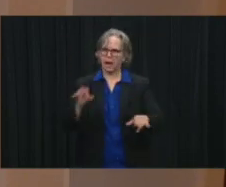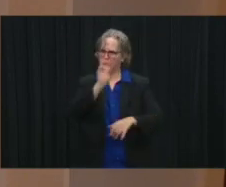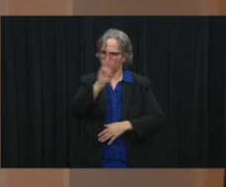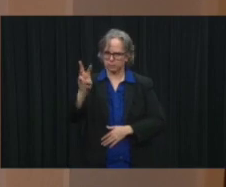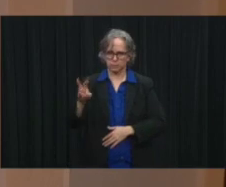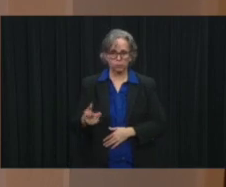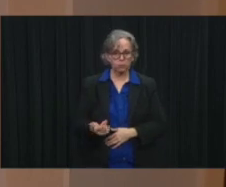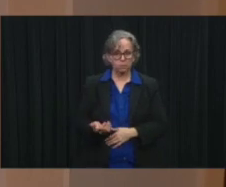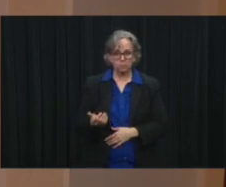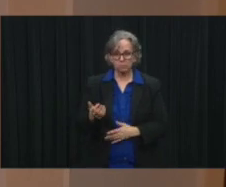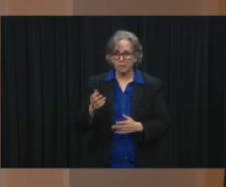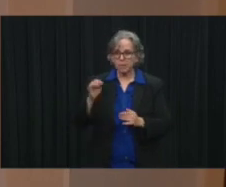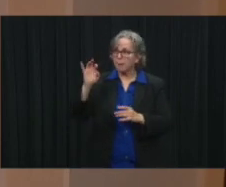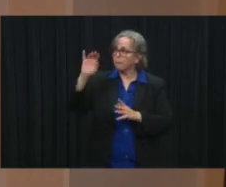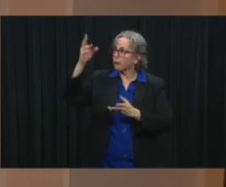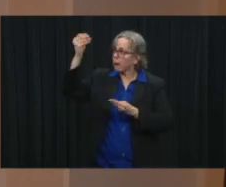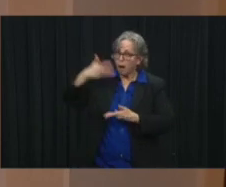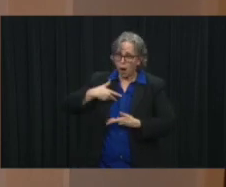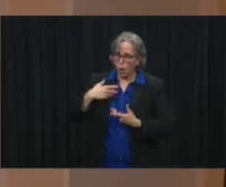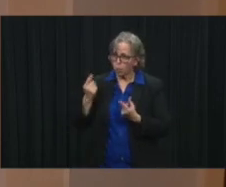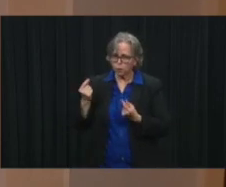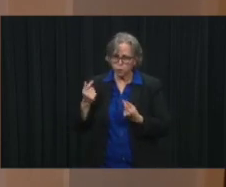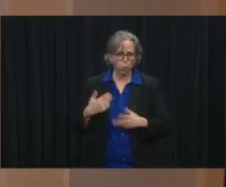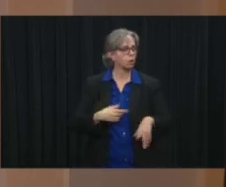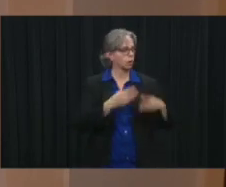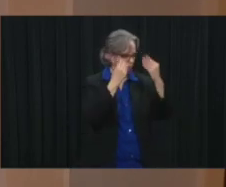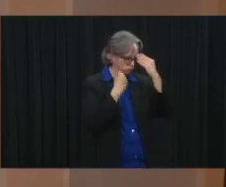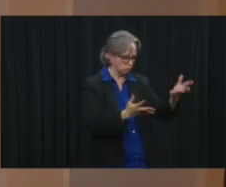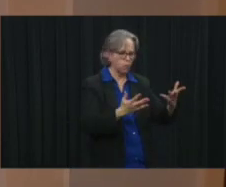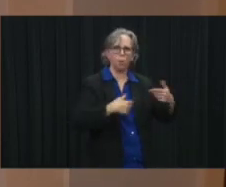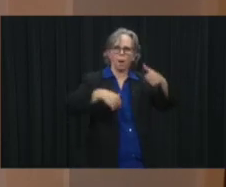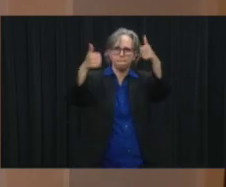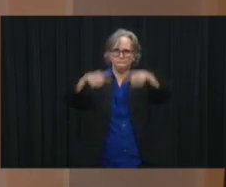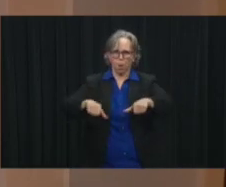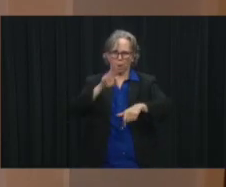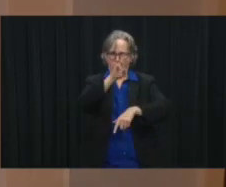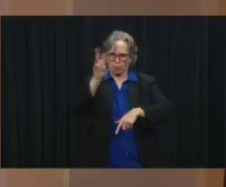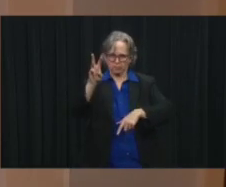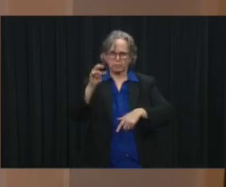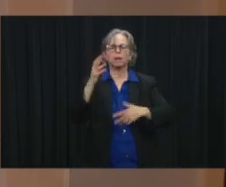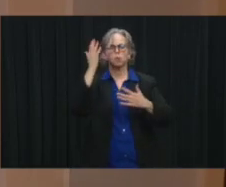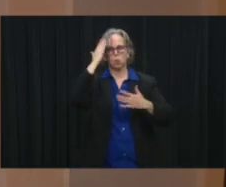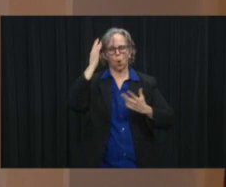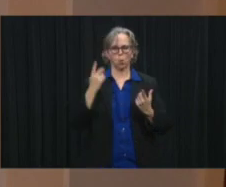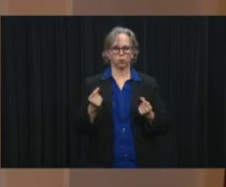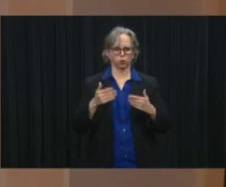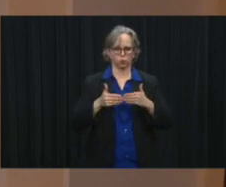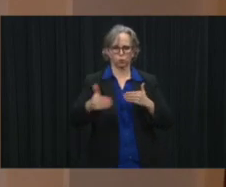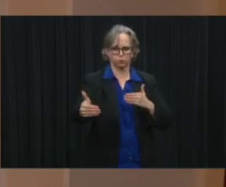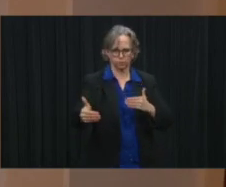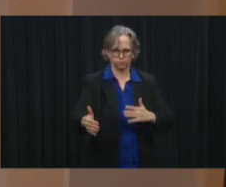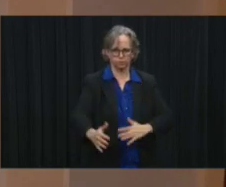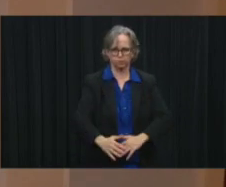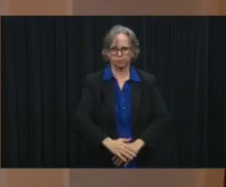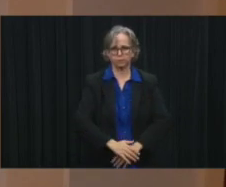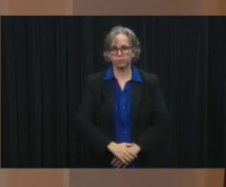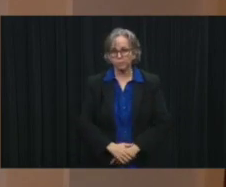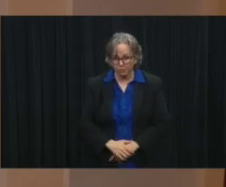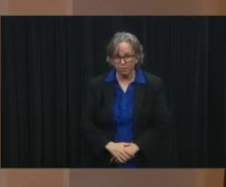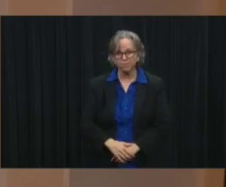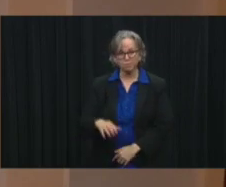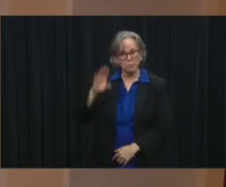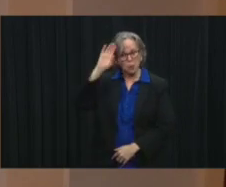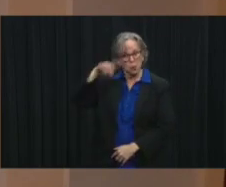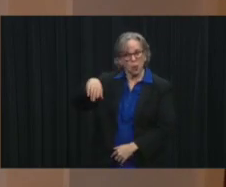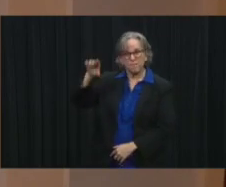it placed there. But we also know this, that federal assistance for businesses probably won't be enough